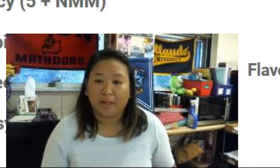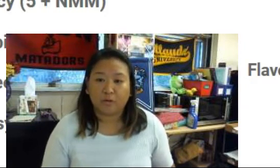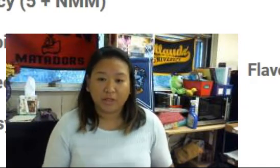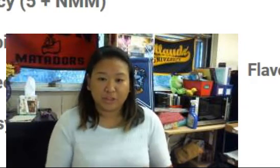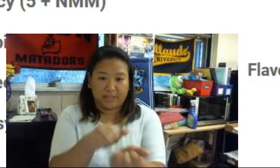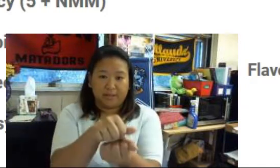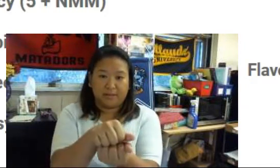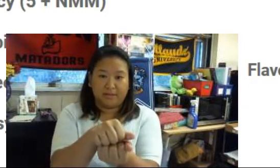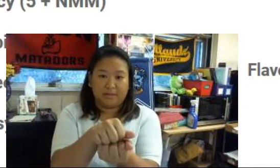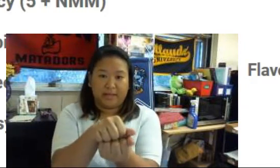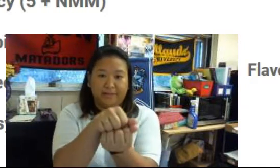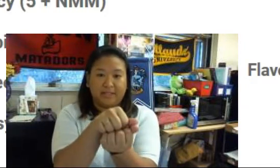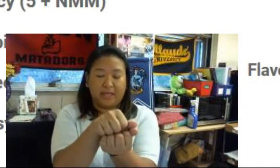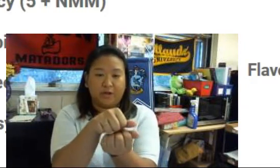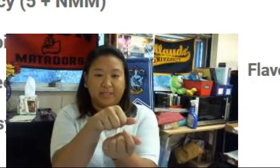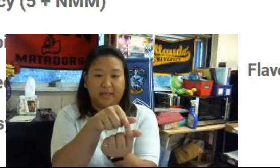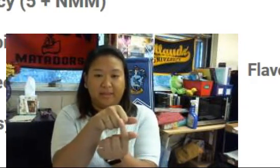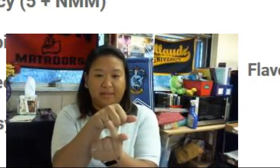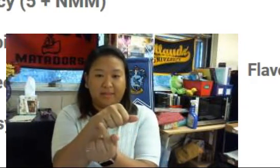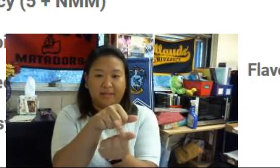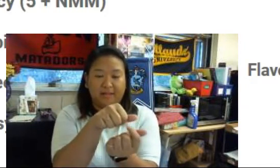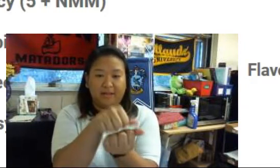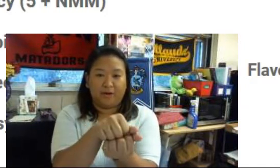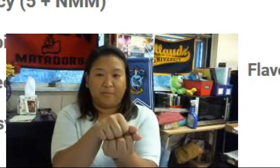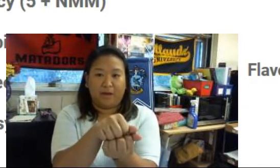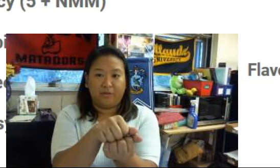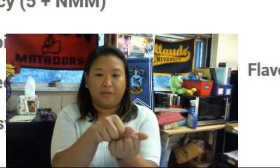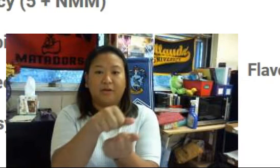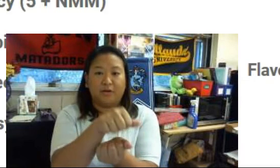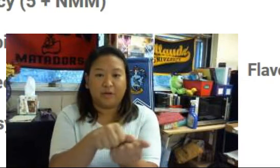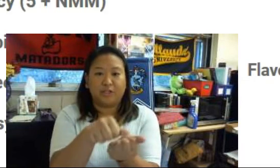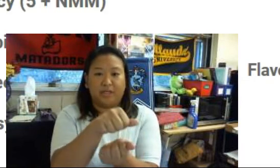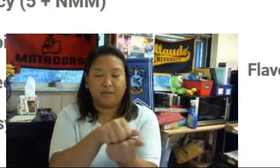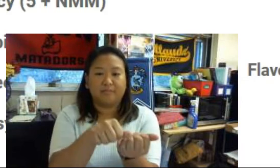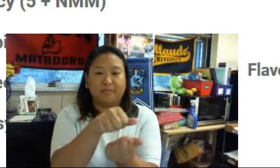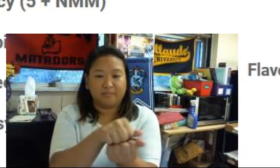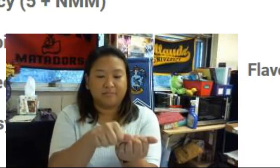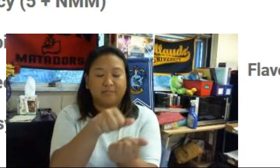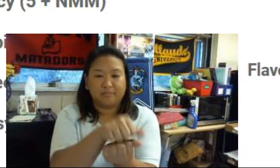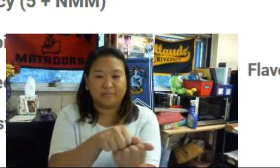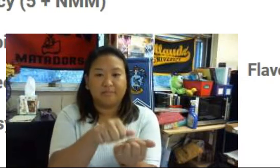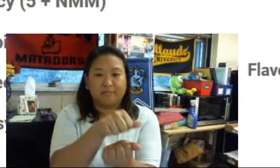Now, crunchy. Okay, this is like your teeth, your mouth. Crunchy.